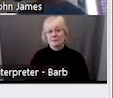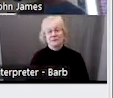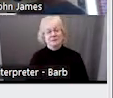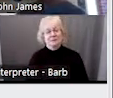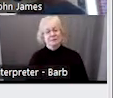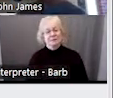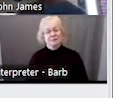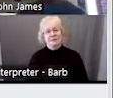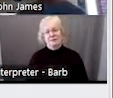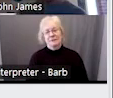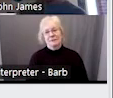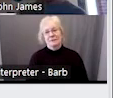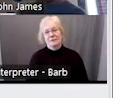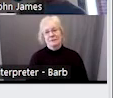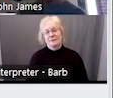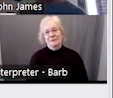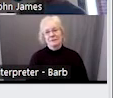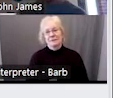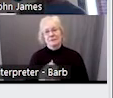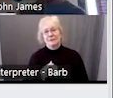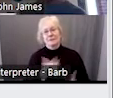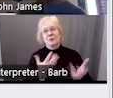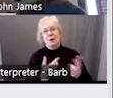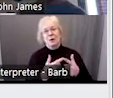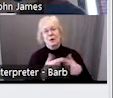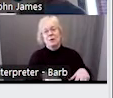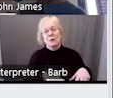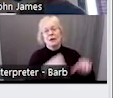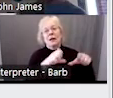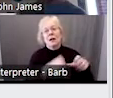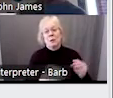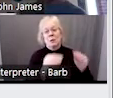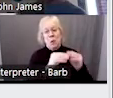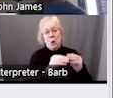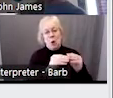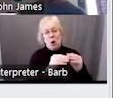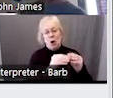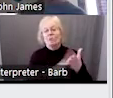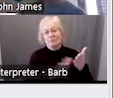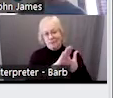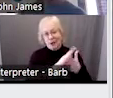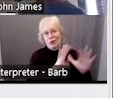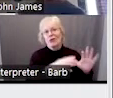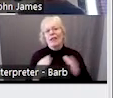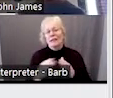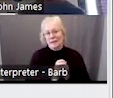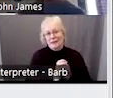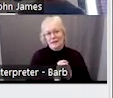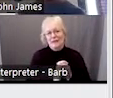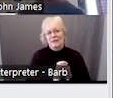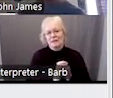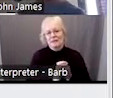I want to take more college classes and